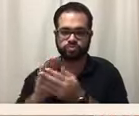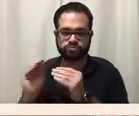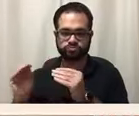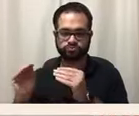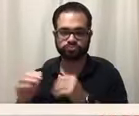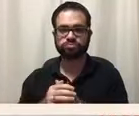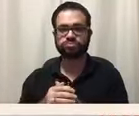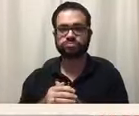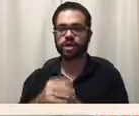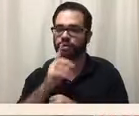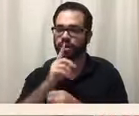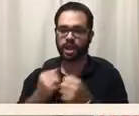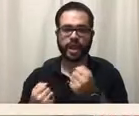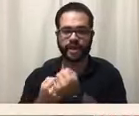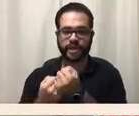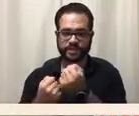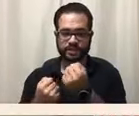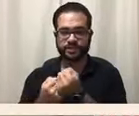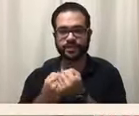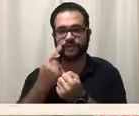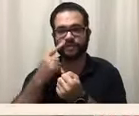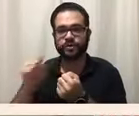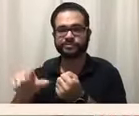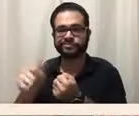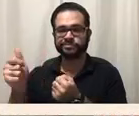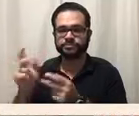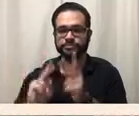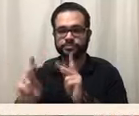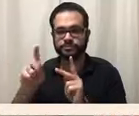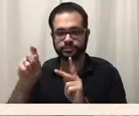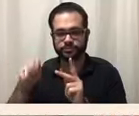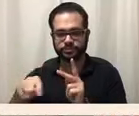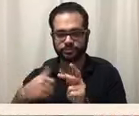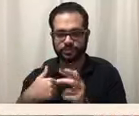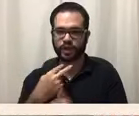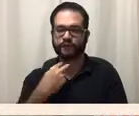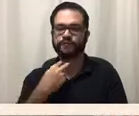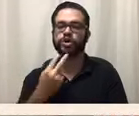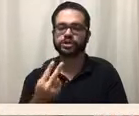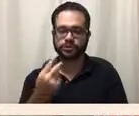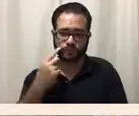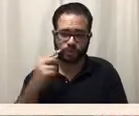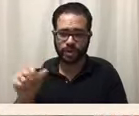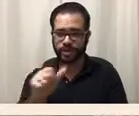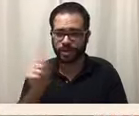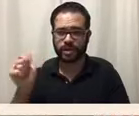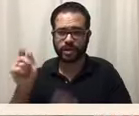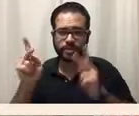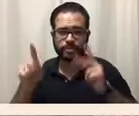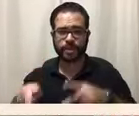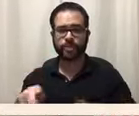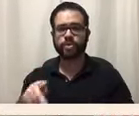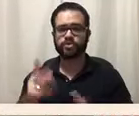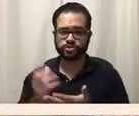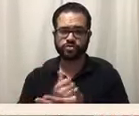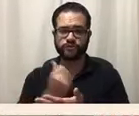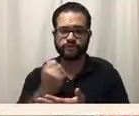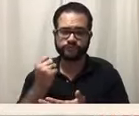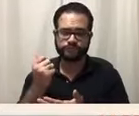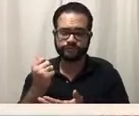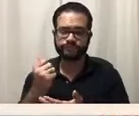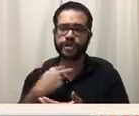advocate for anyone who needs a voice, for anyone who deserves a voice.